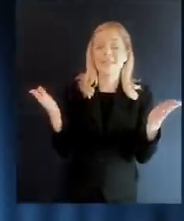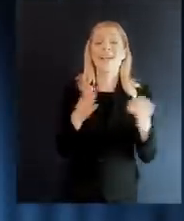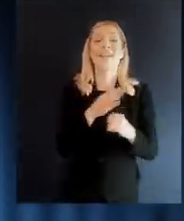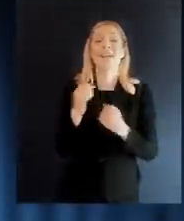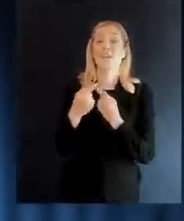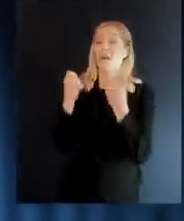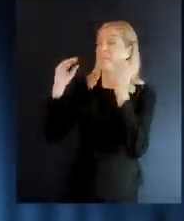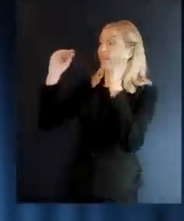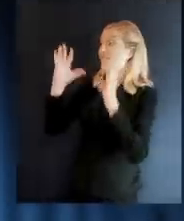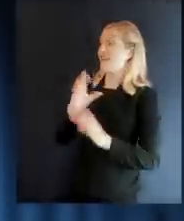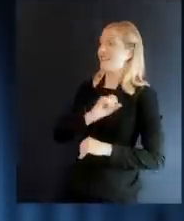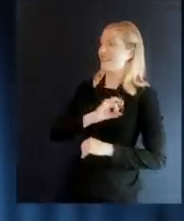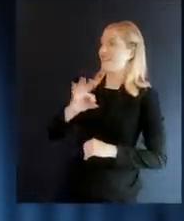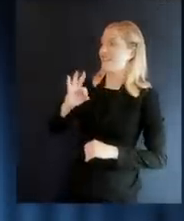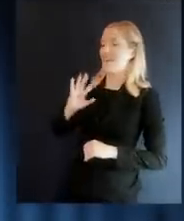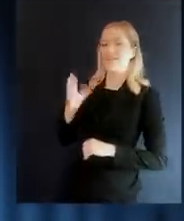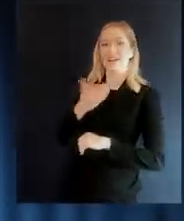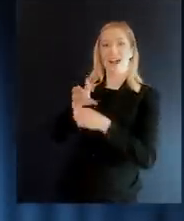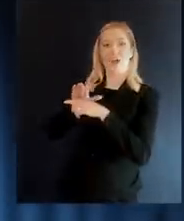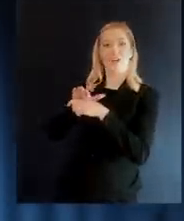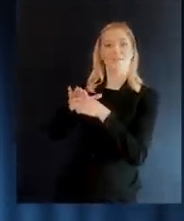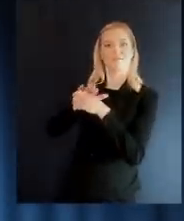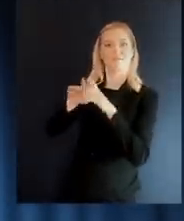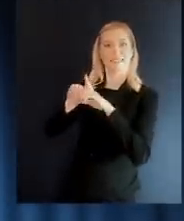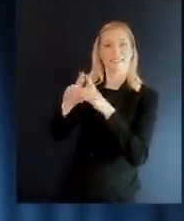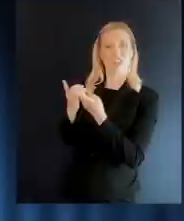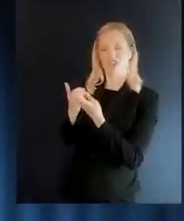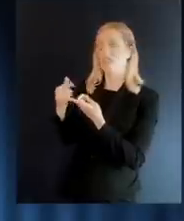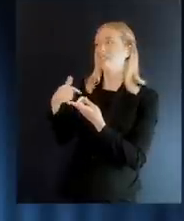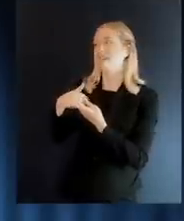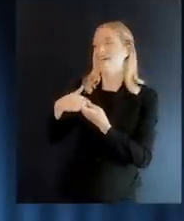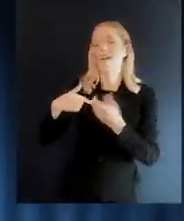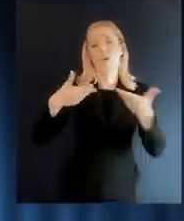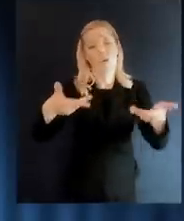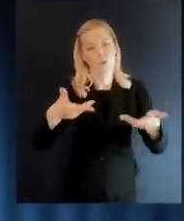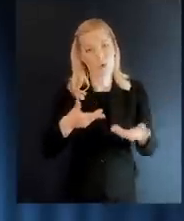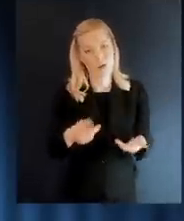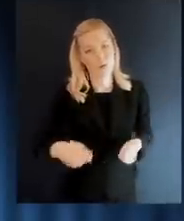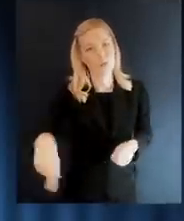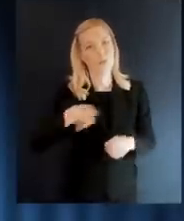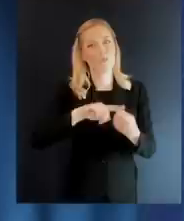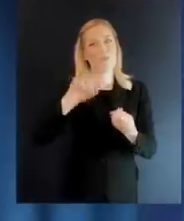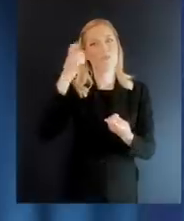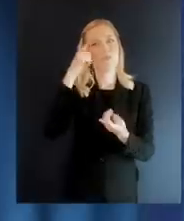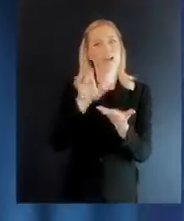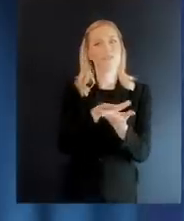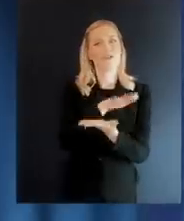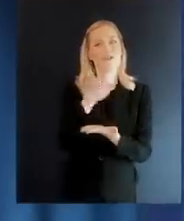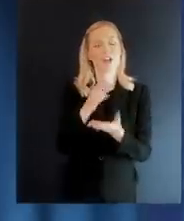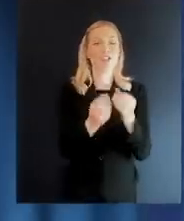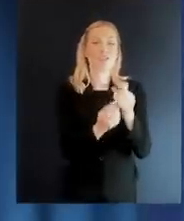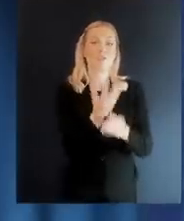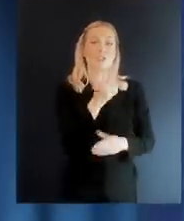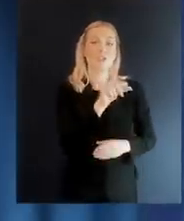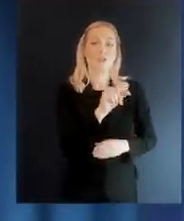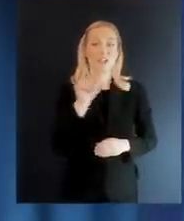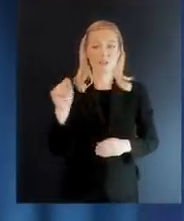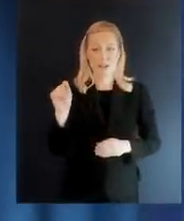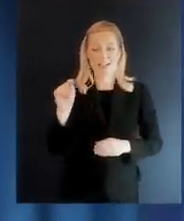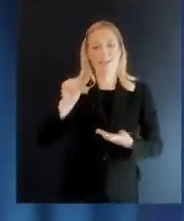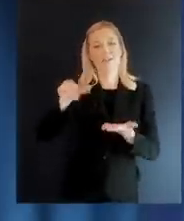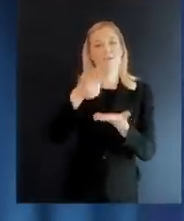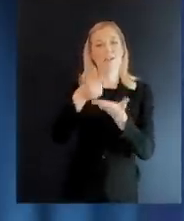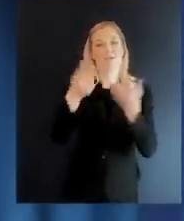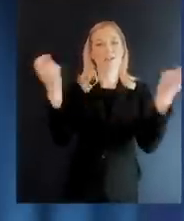you to Madison College's 2020 Spring Commencement Celebration. In the last few months of